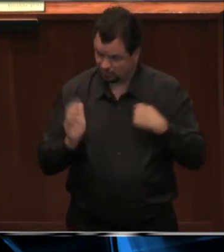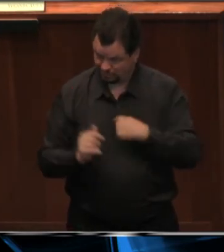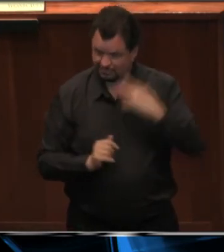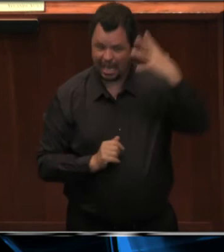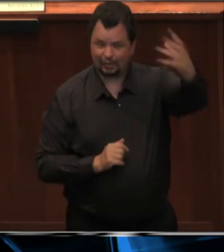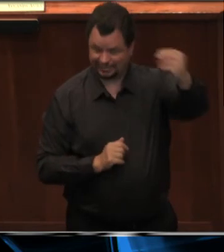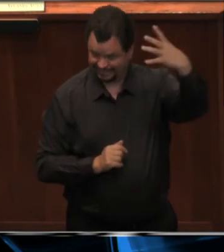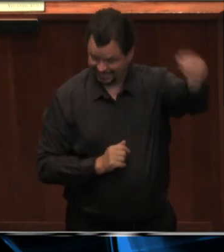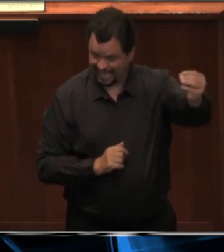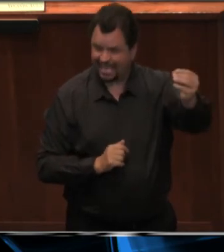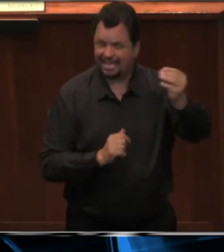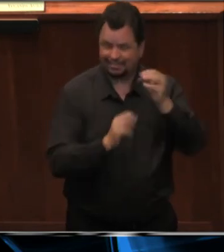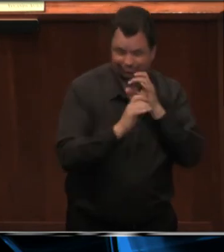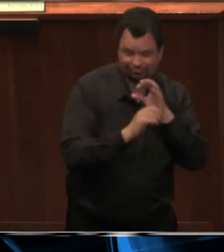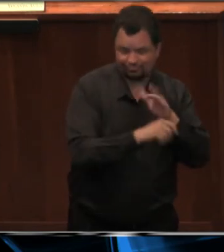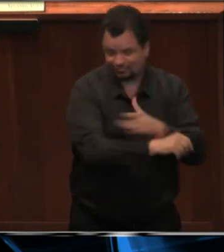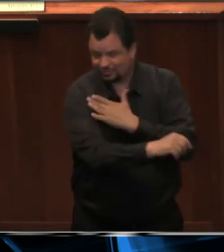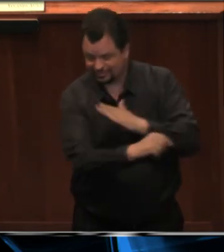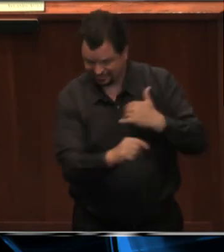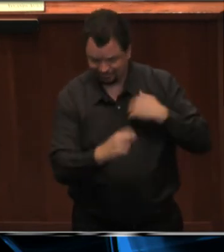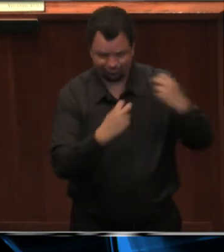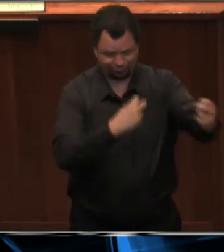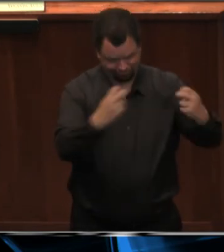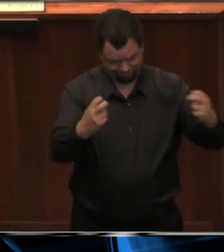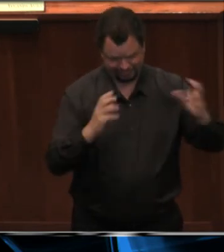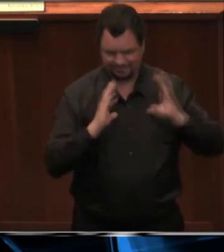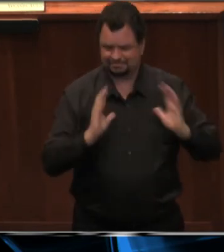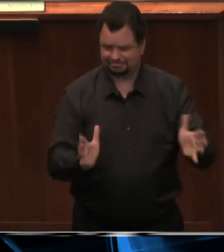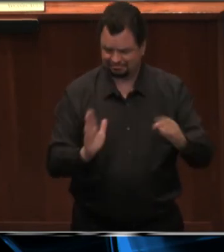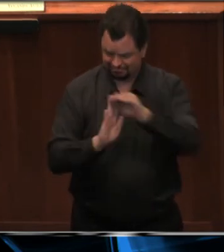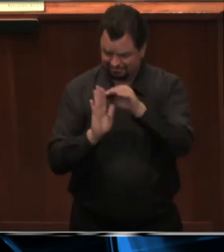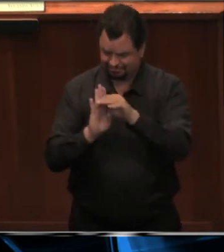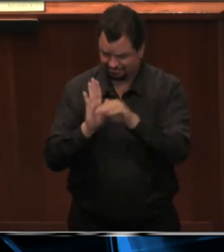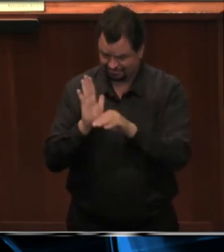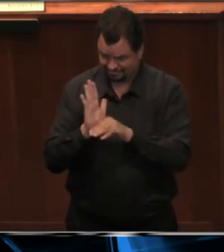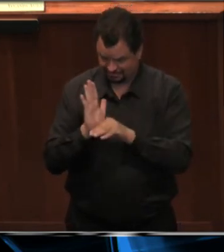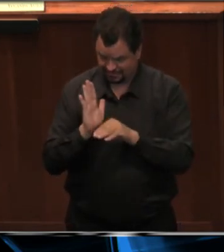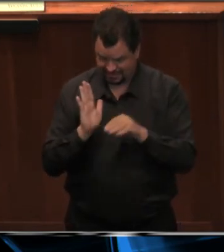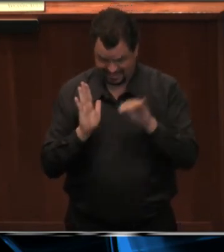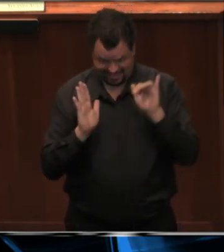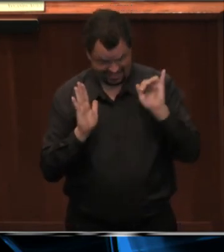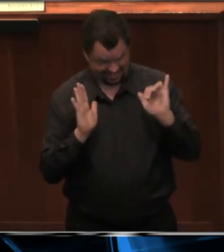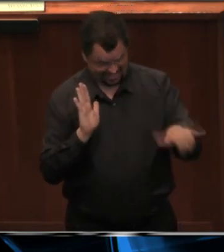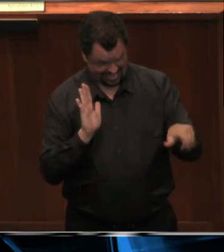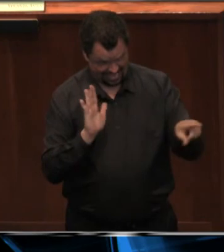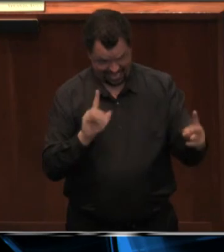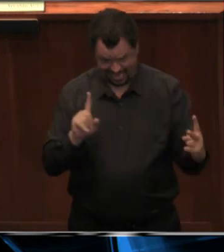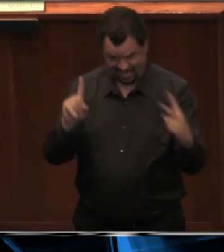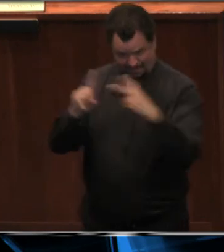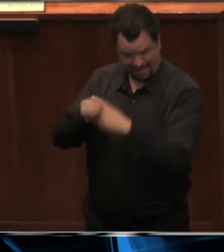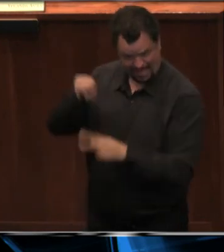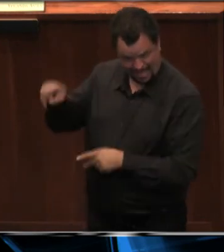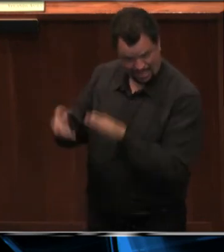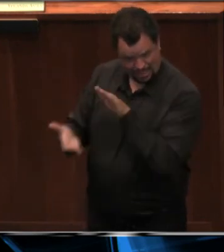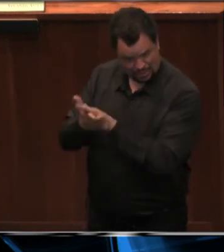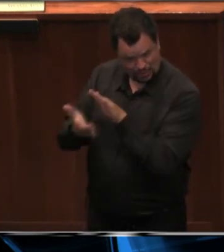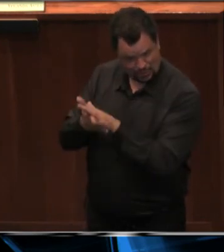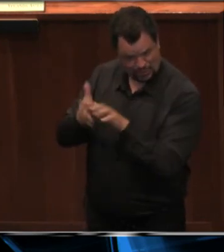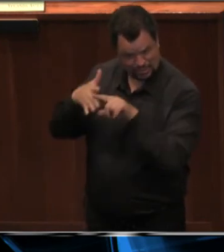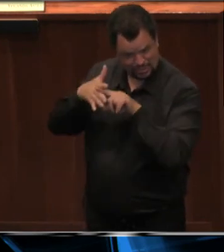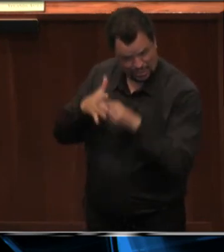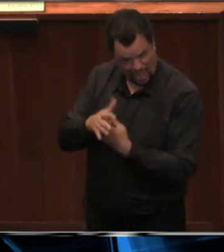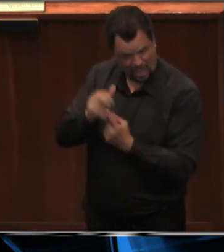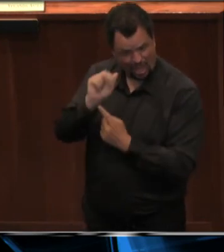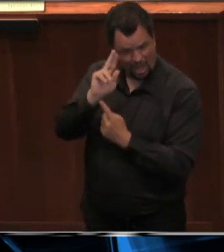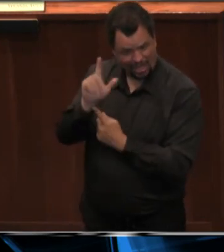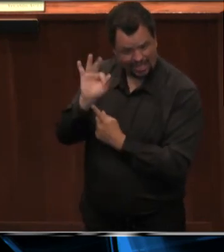in place. None of those measures are expectations for my school district starting August 19th.